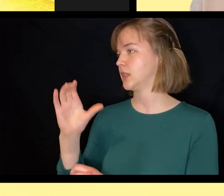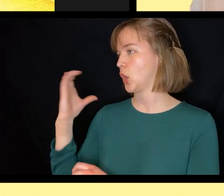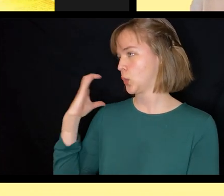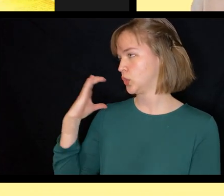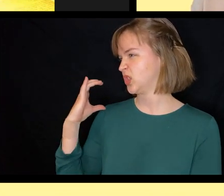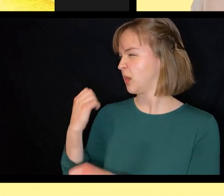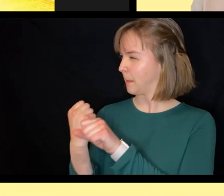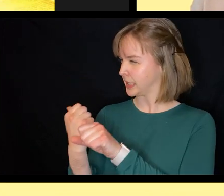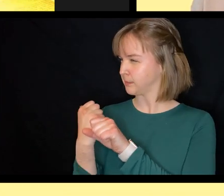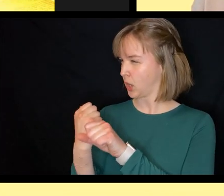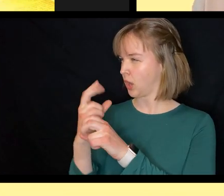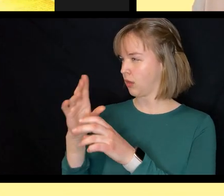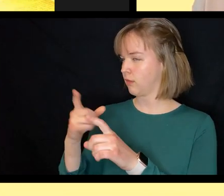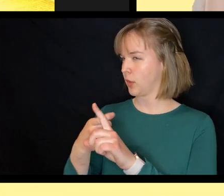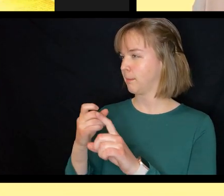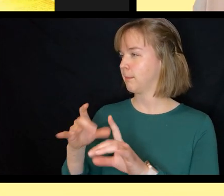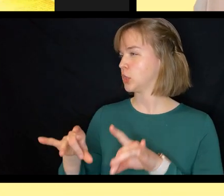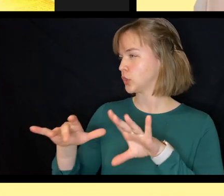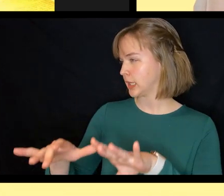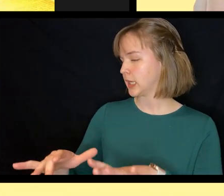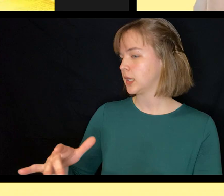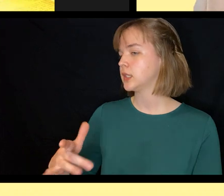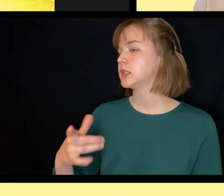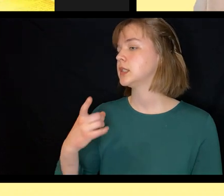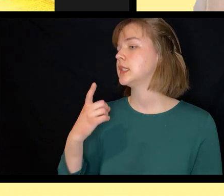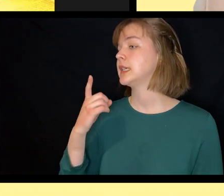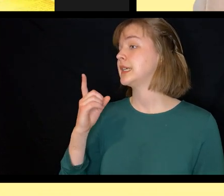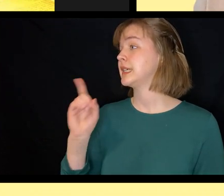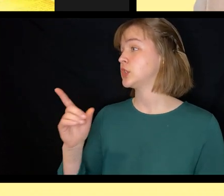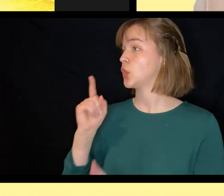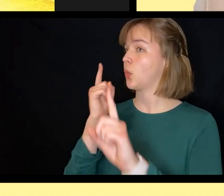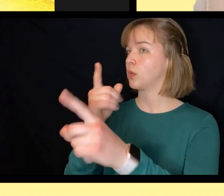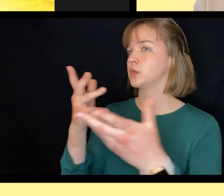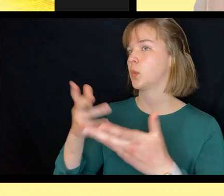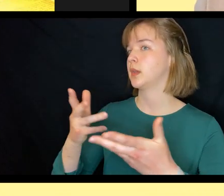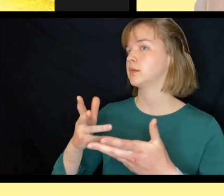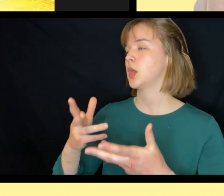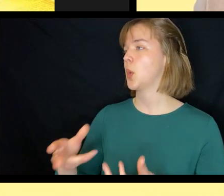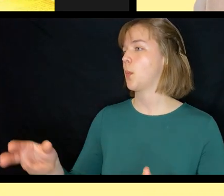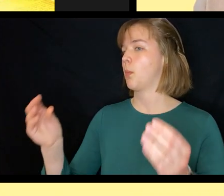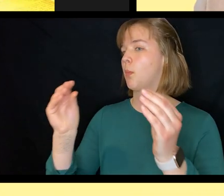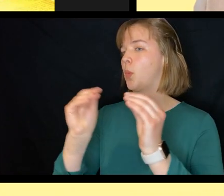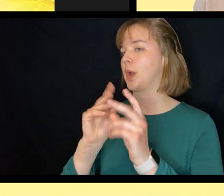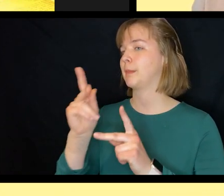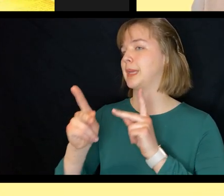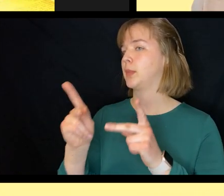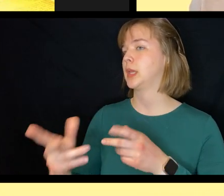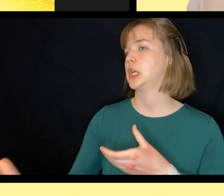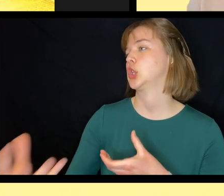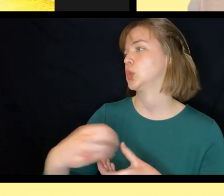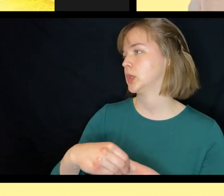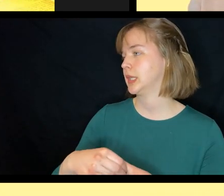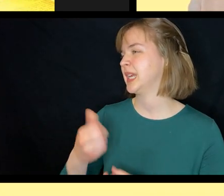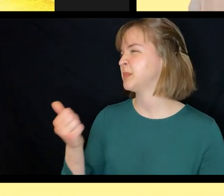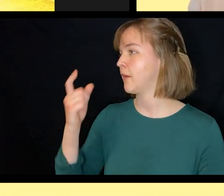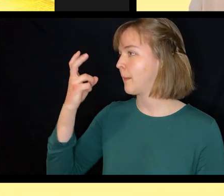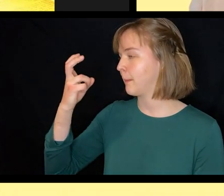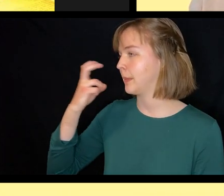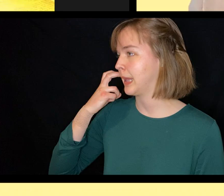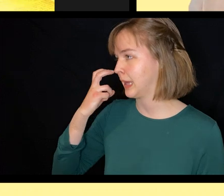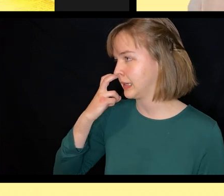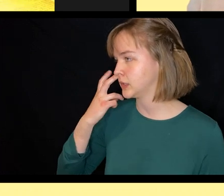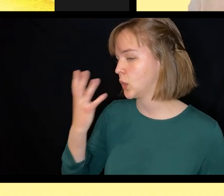the other day on the podcast, and he was talking about how his mission is also making sport available to all people, regardless